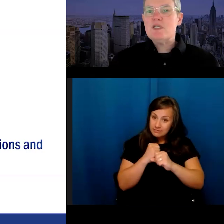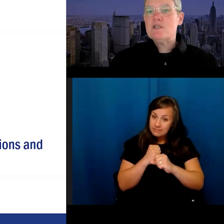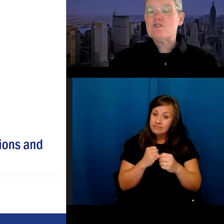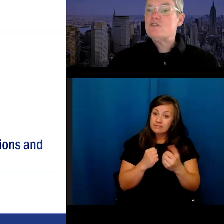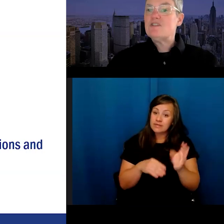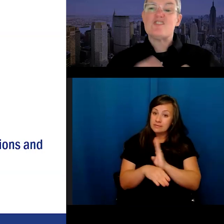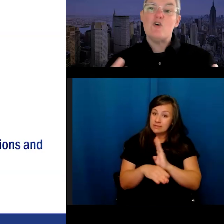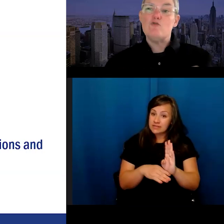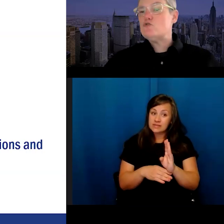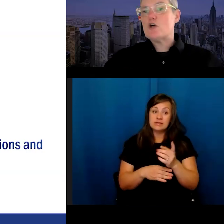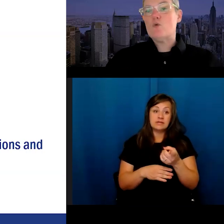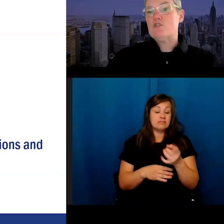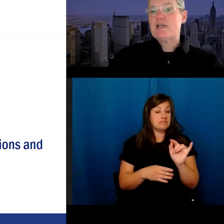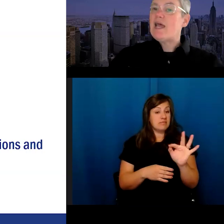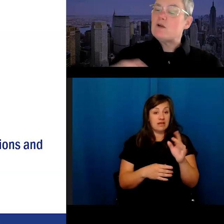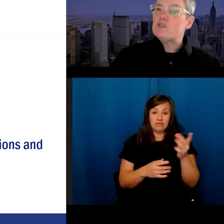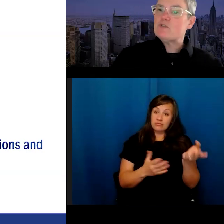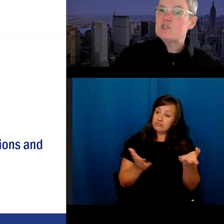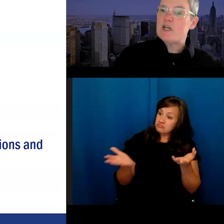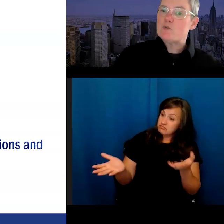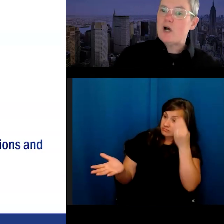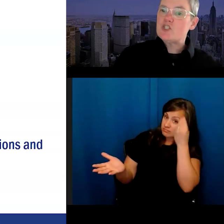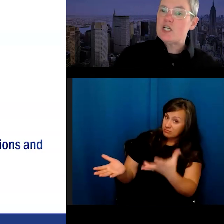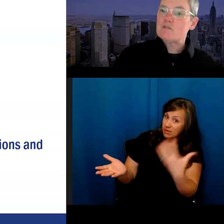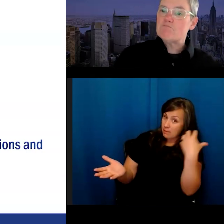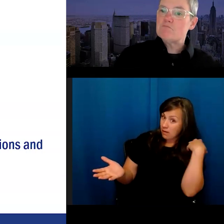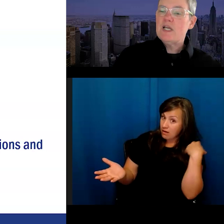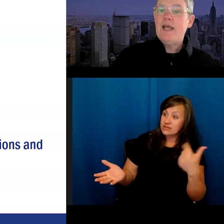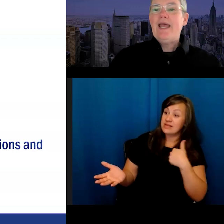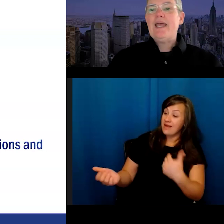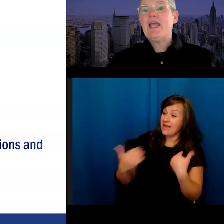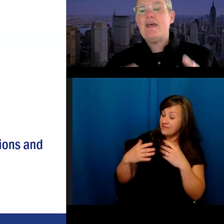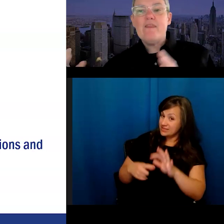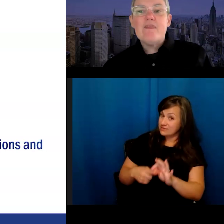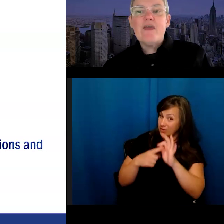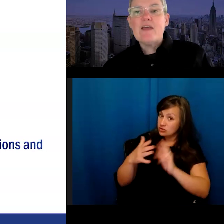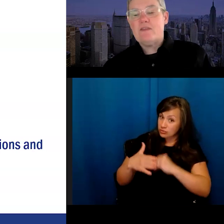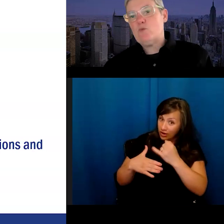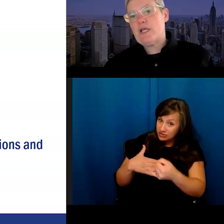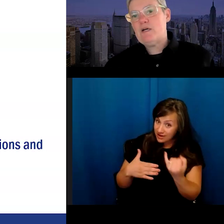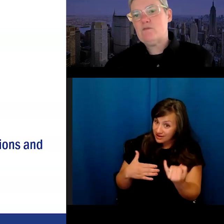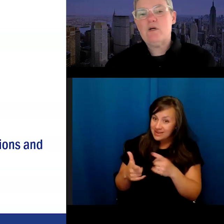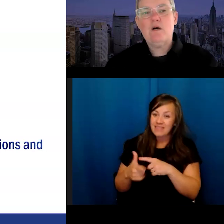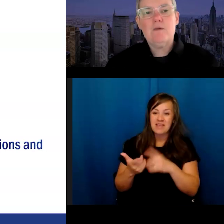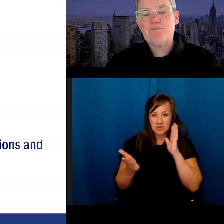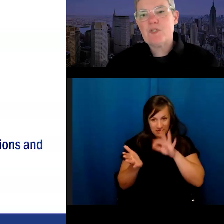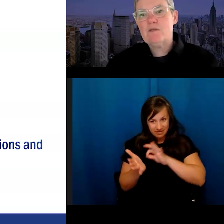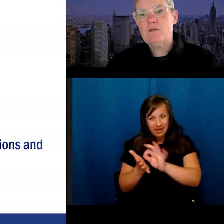communications and media student. So you go and you say, hey, let me do this special project. And that then will